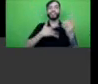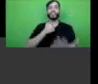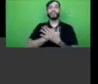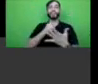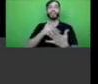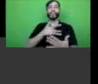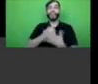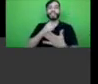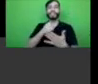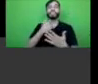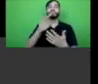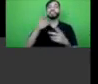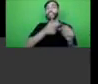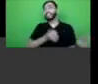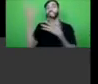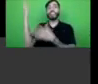arrest.